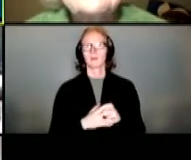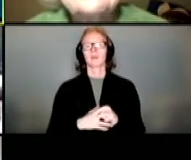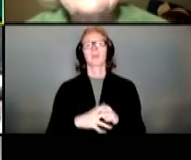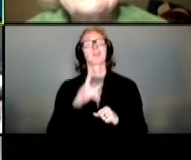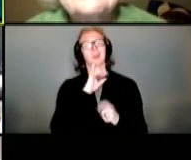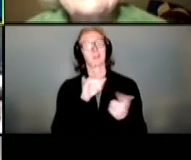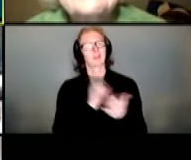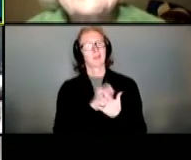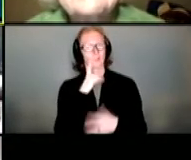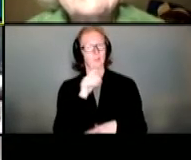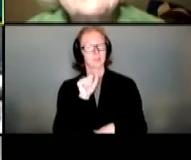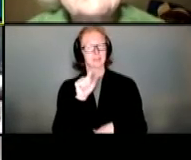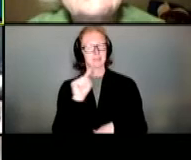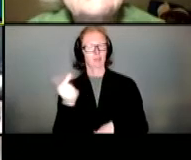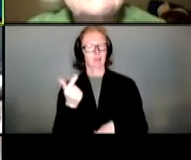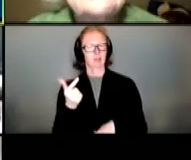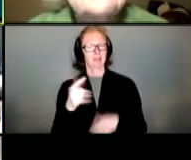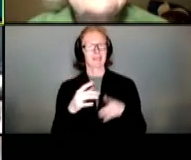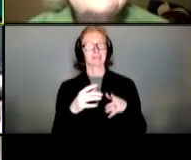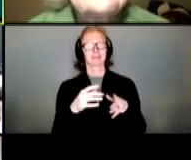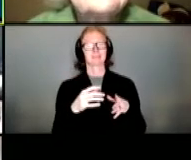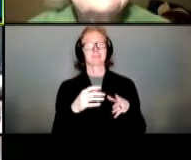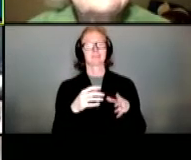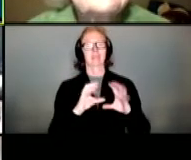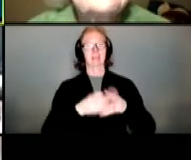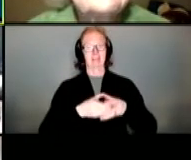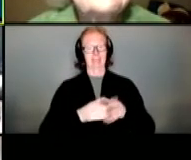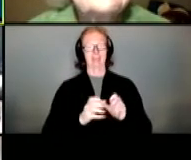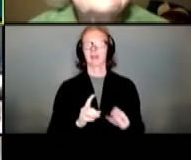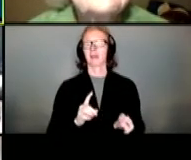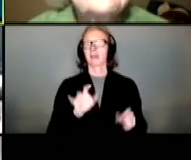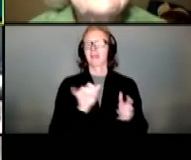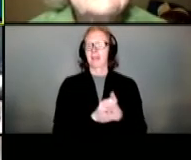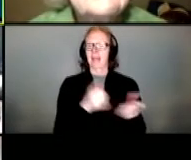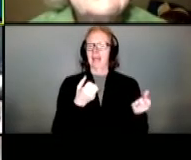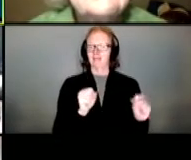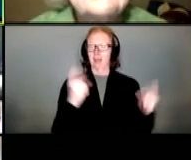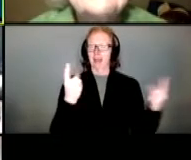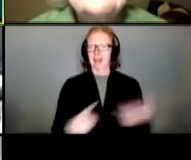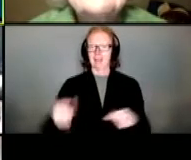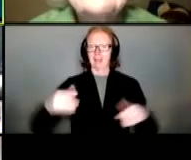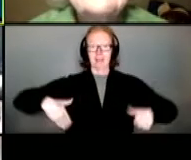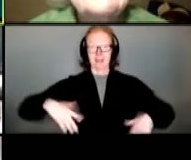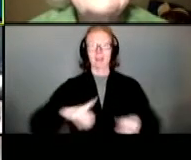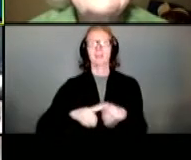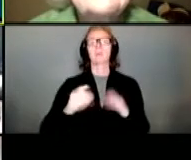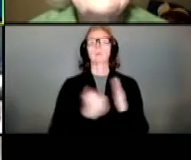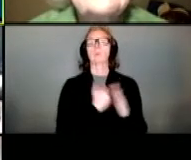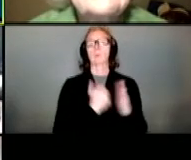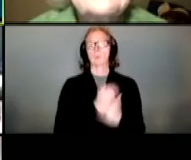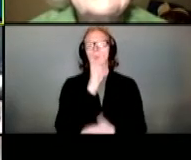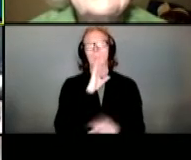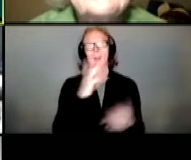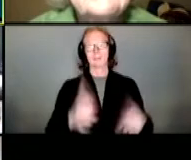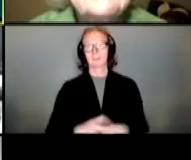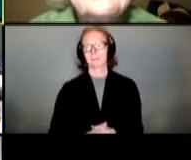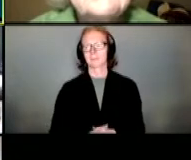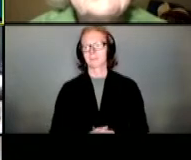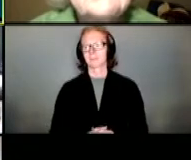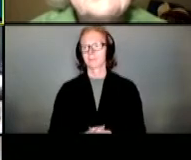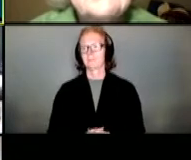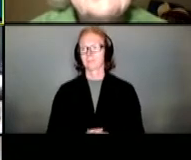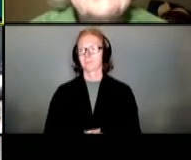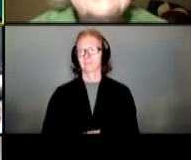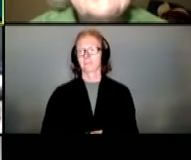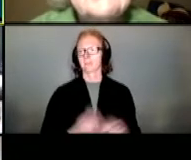committee. So the effort hasn't occurred yet, but it's something that we expect to do with the new year, because we know people are more